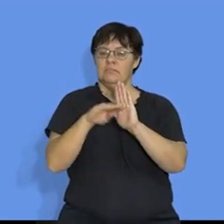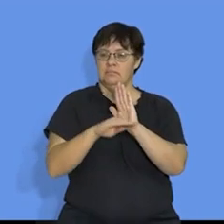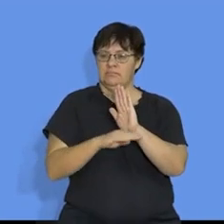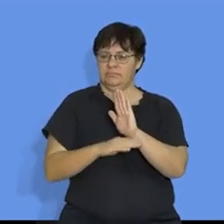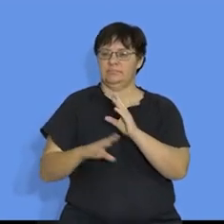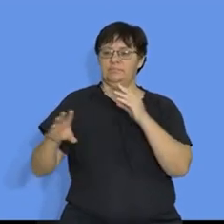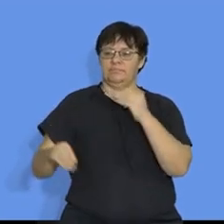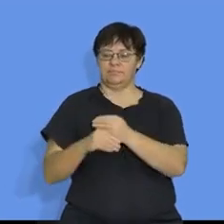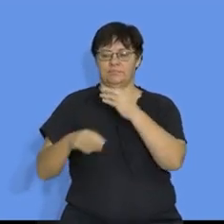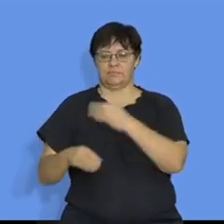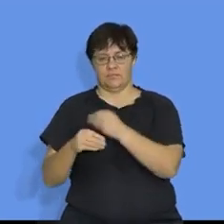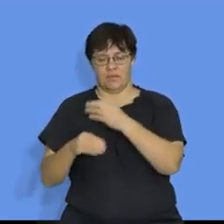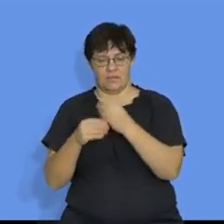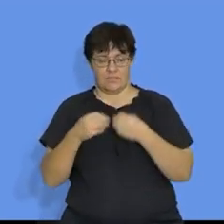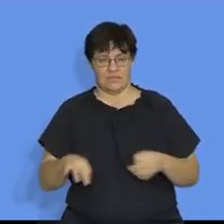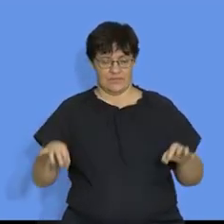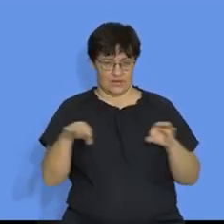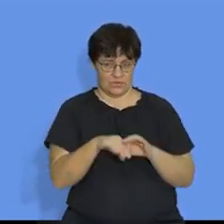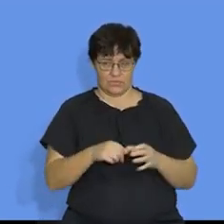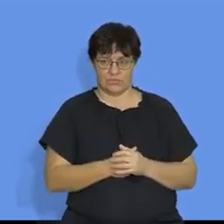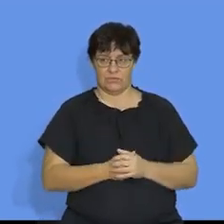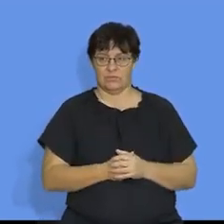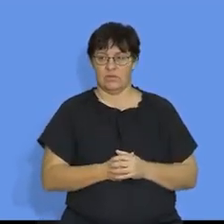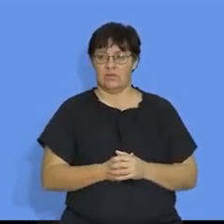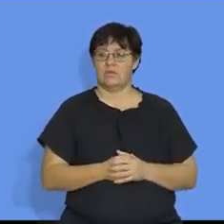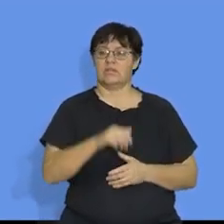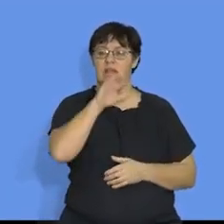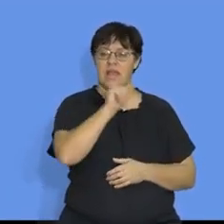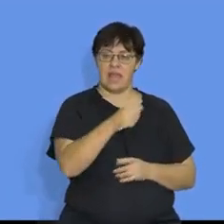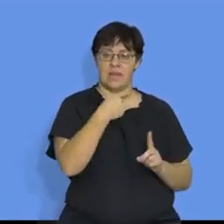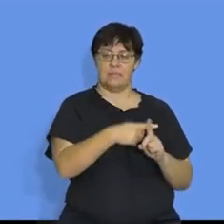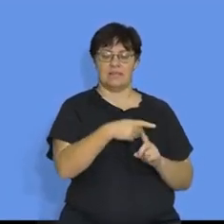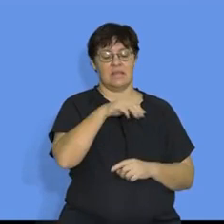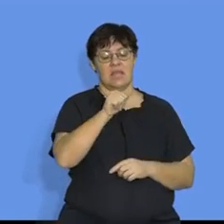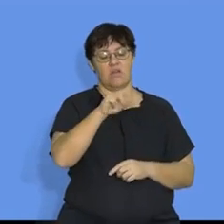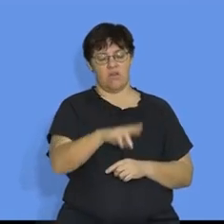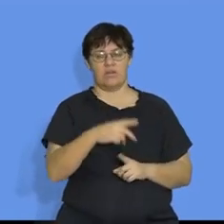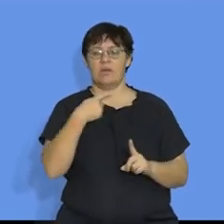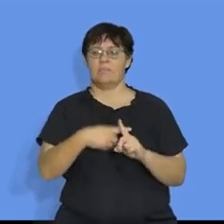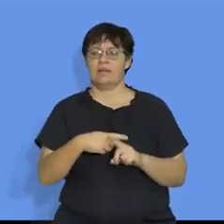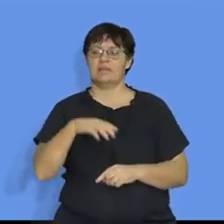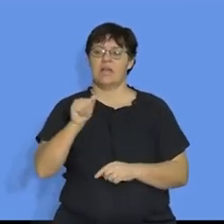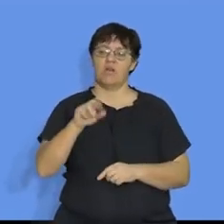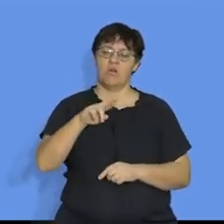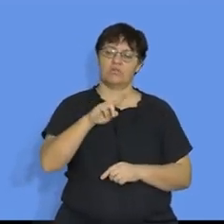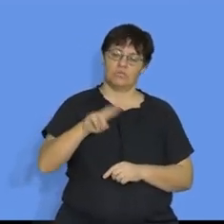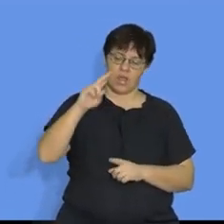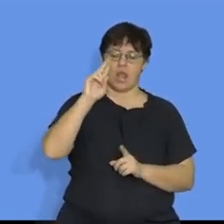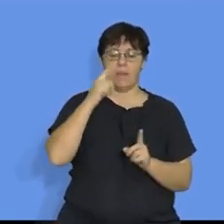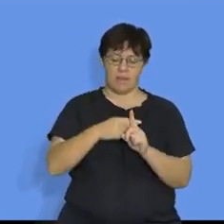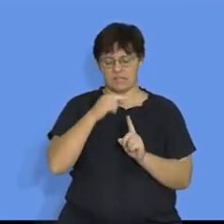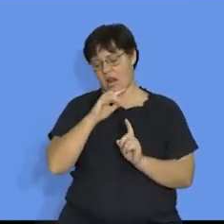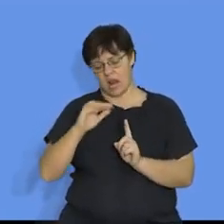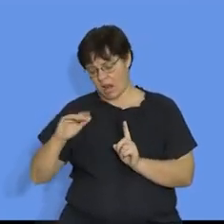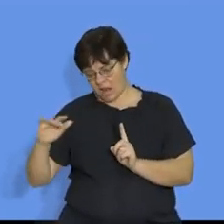adding all of the values of a geometric sequence together, because I've got A plus AR squared going the